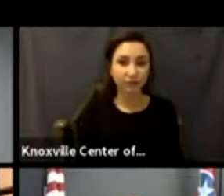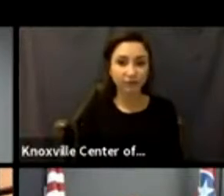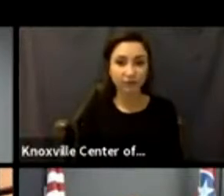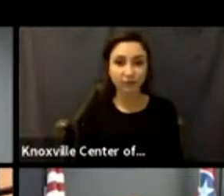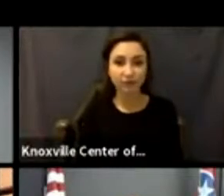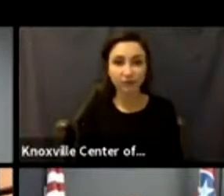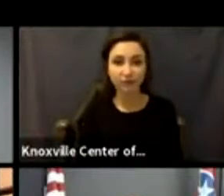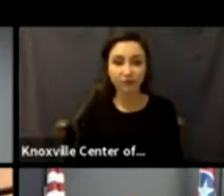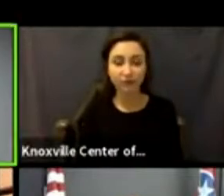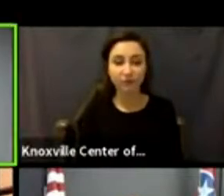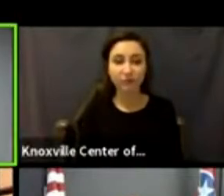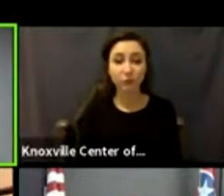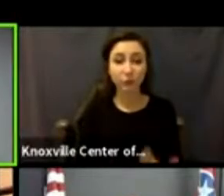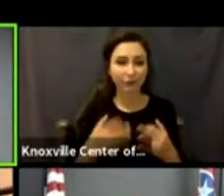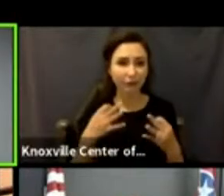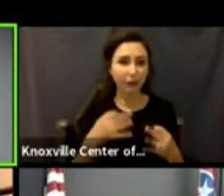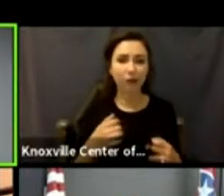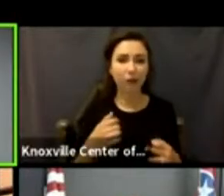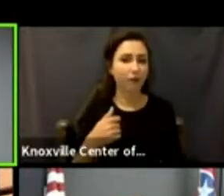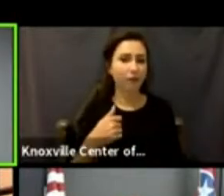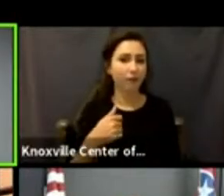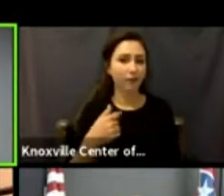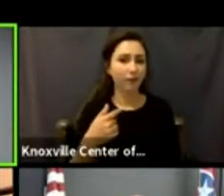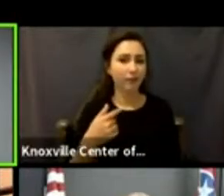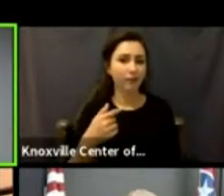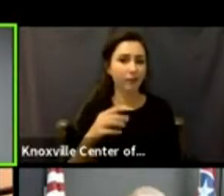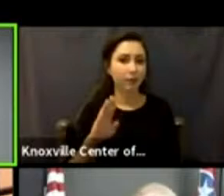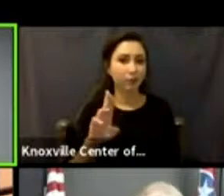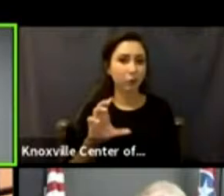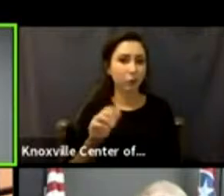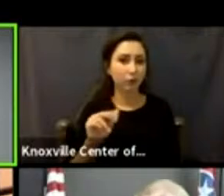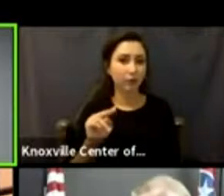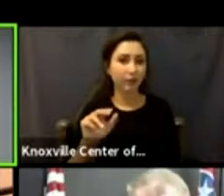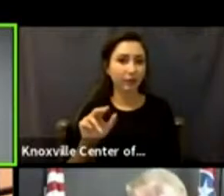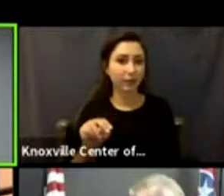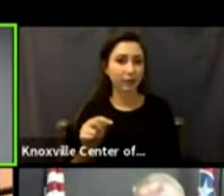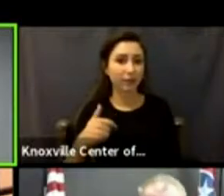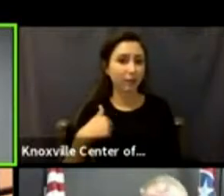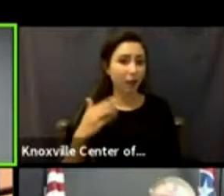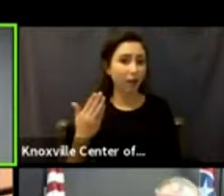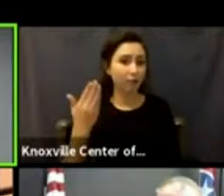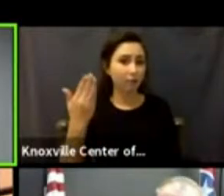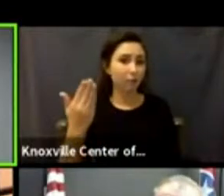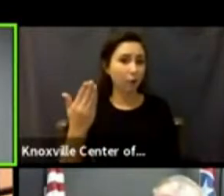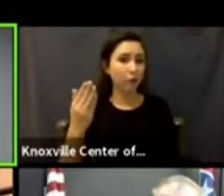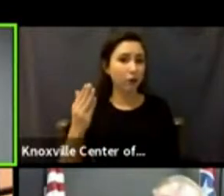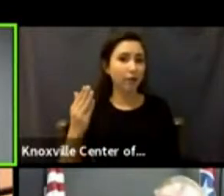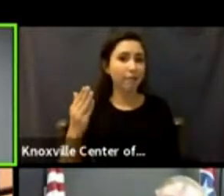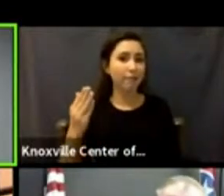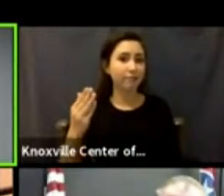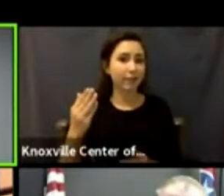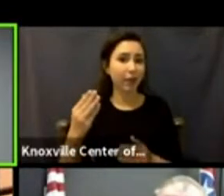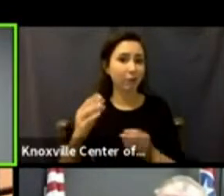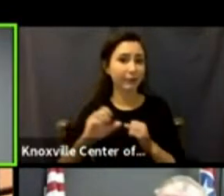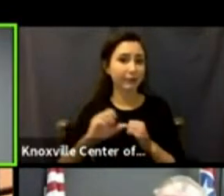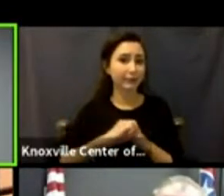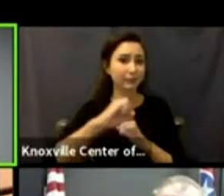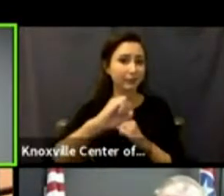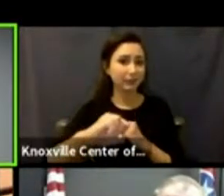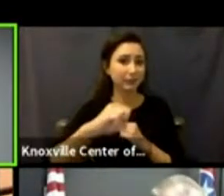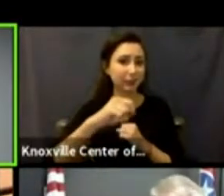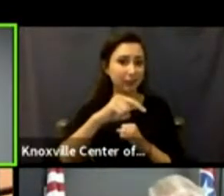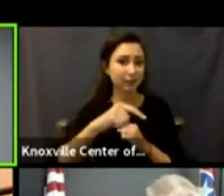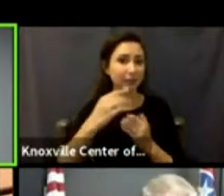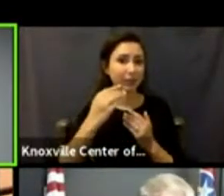So we have a decision. So I'll make a motion that we extend this regulation as